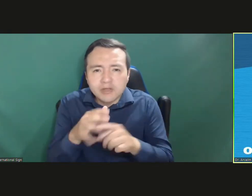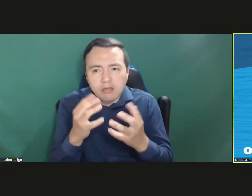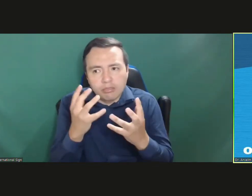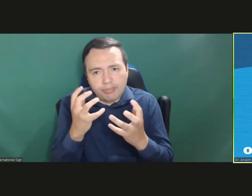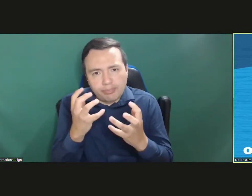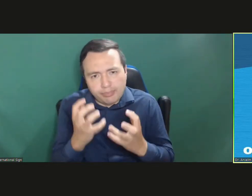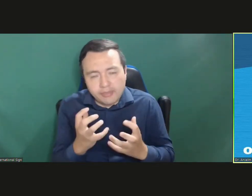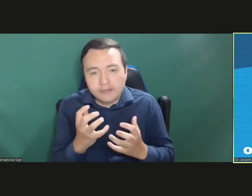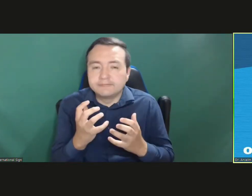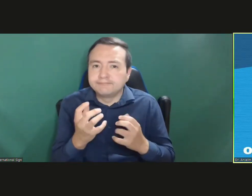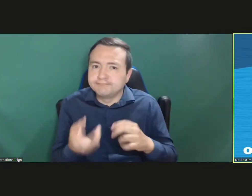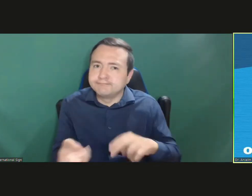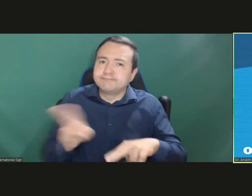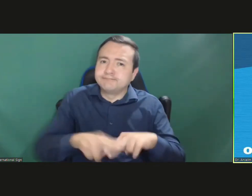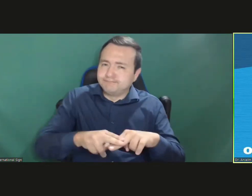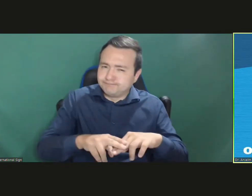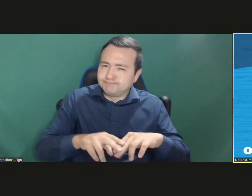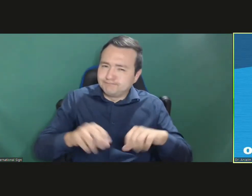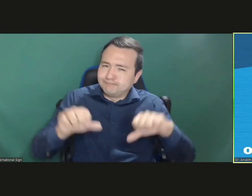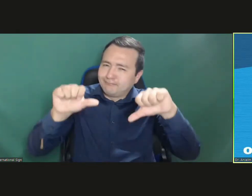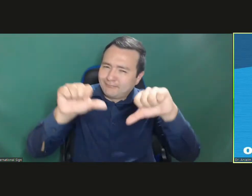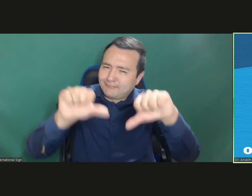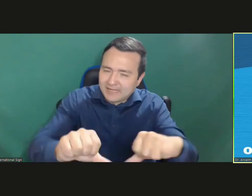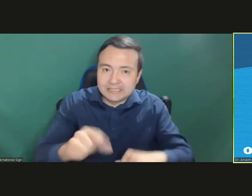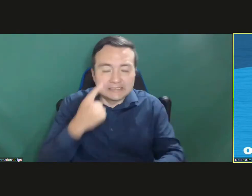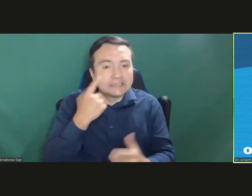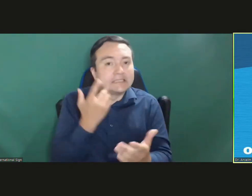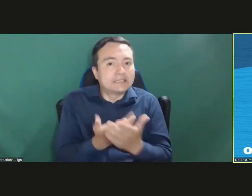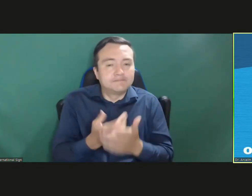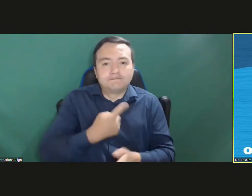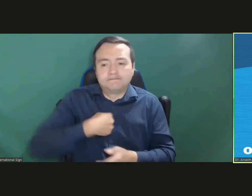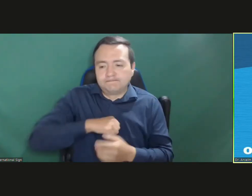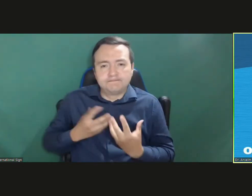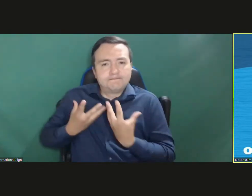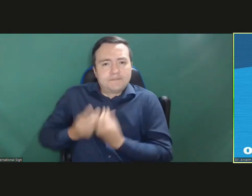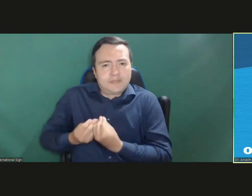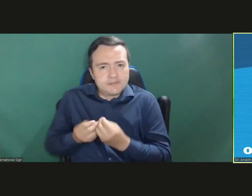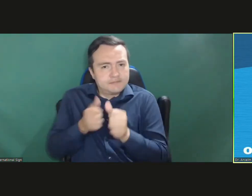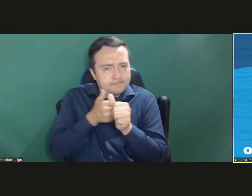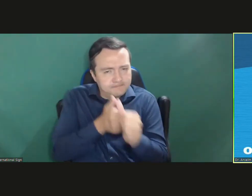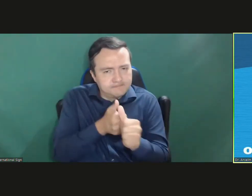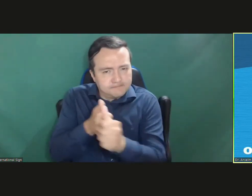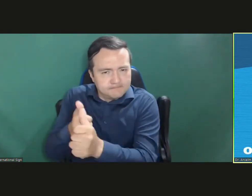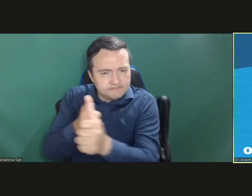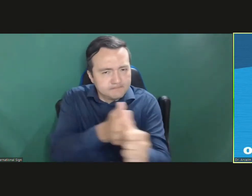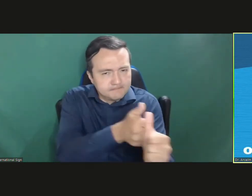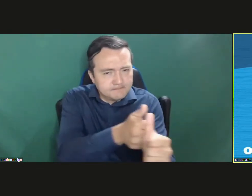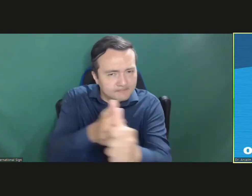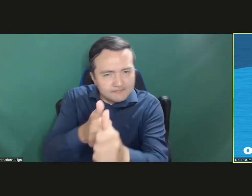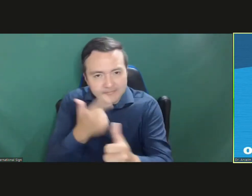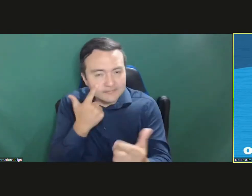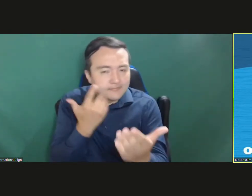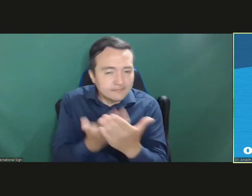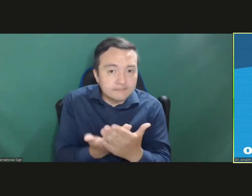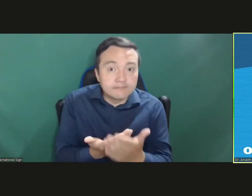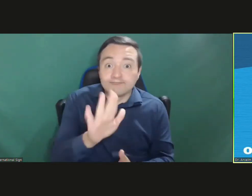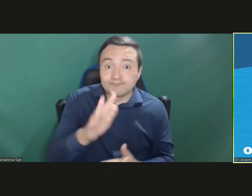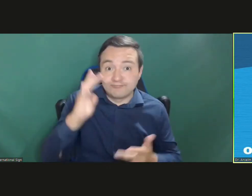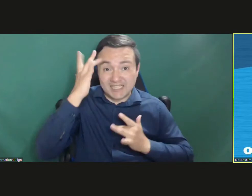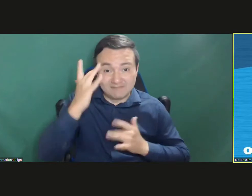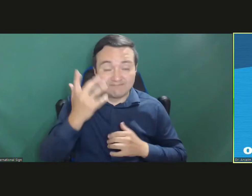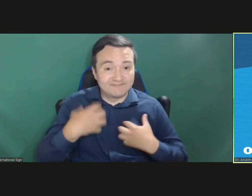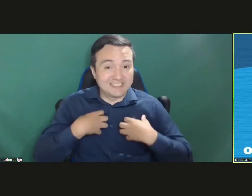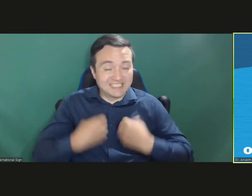as we continue to respond to this health emergency, it is of critical importance that effective policies are implemented